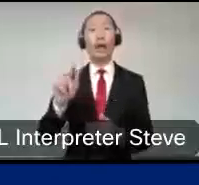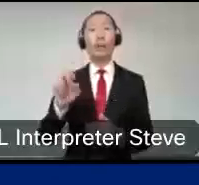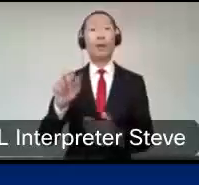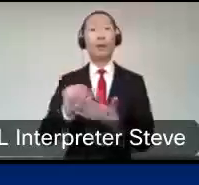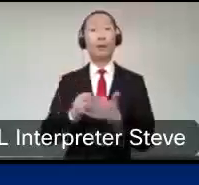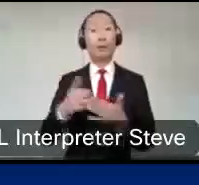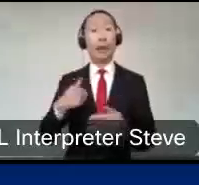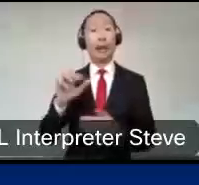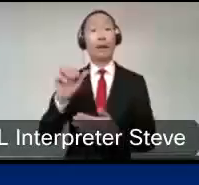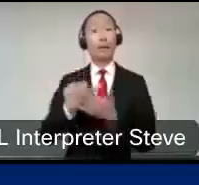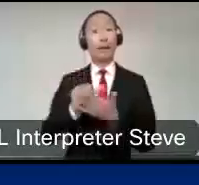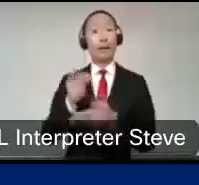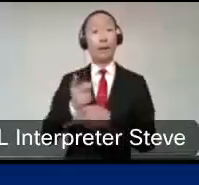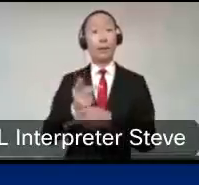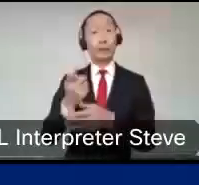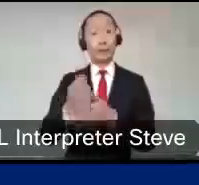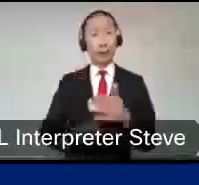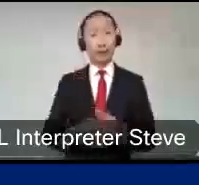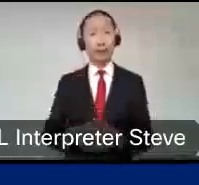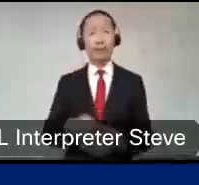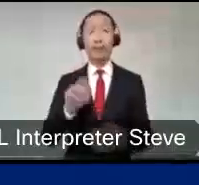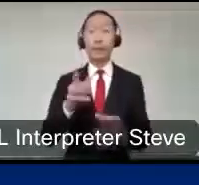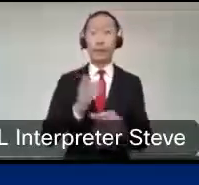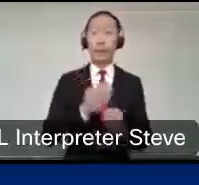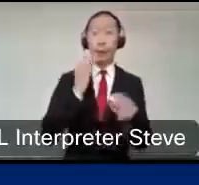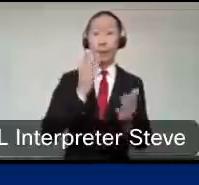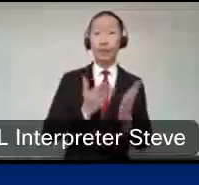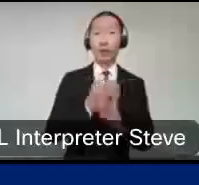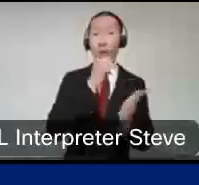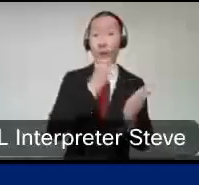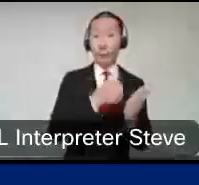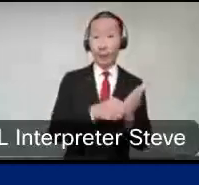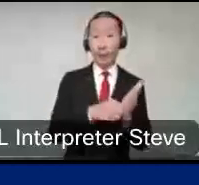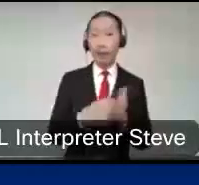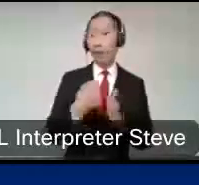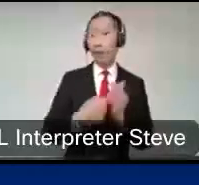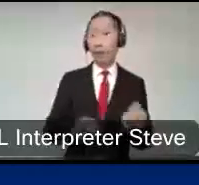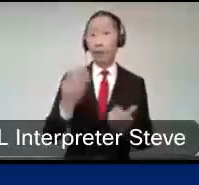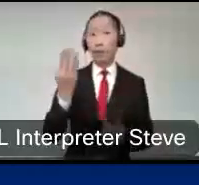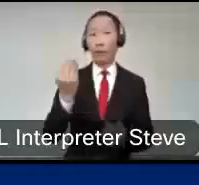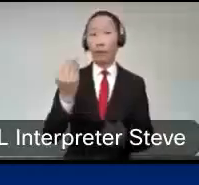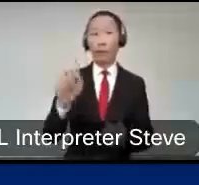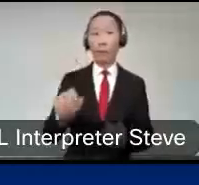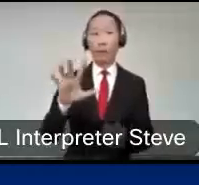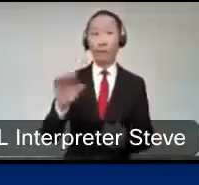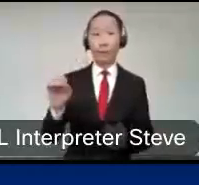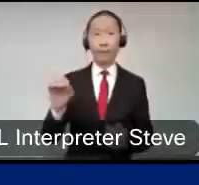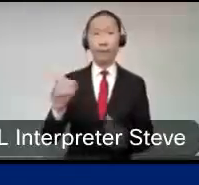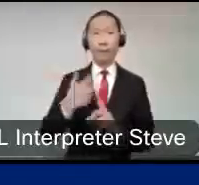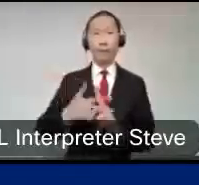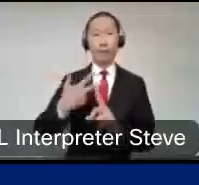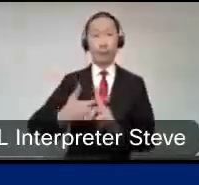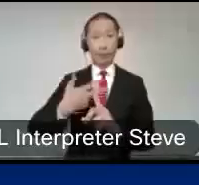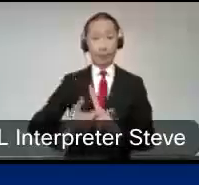an account maintenance fee. If you receive information through the mail, that fee is $14.50